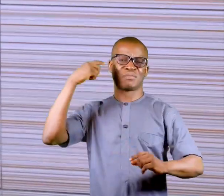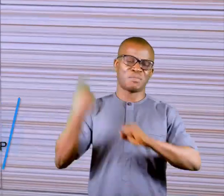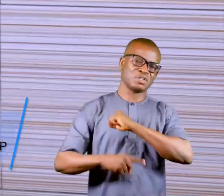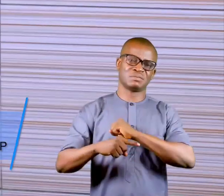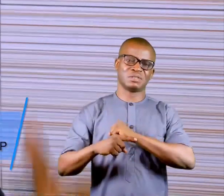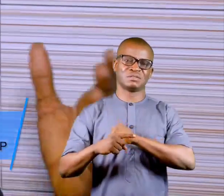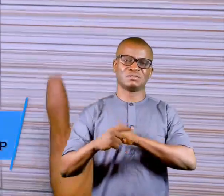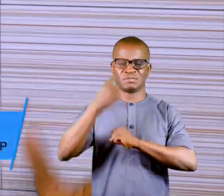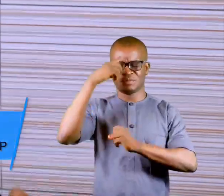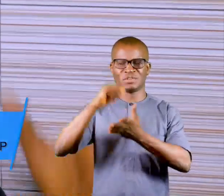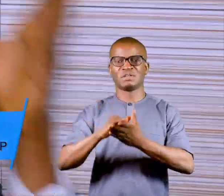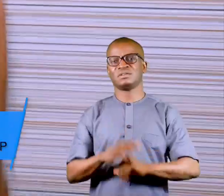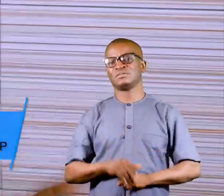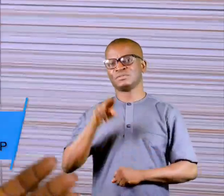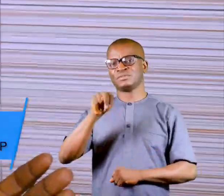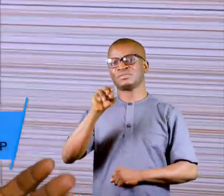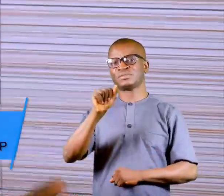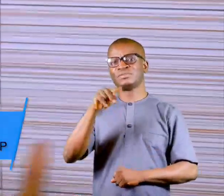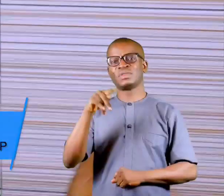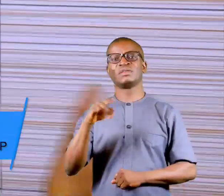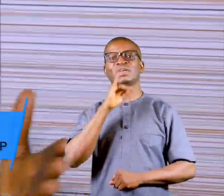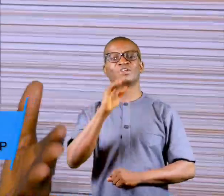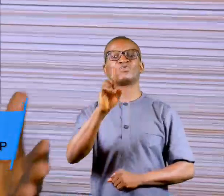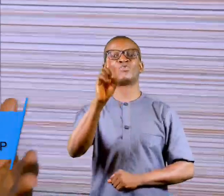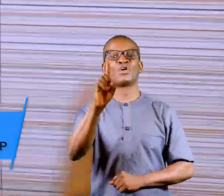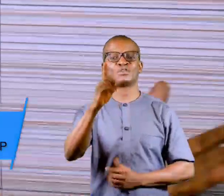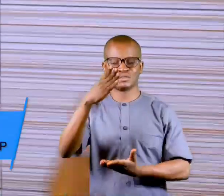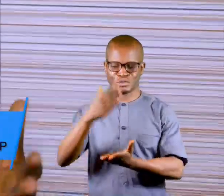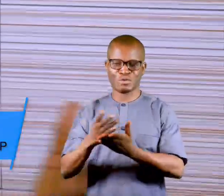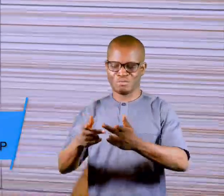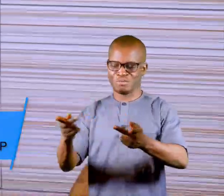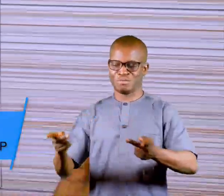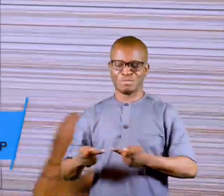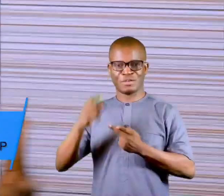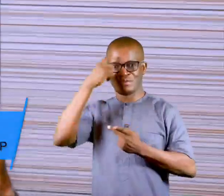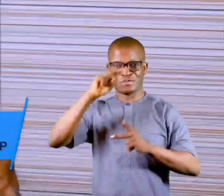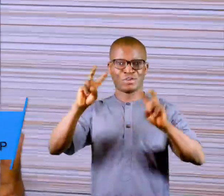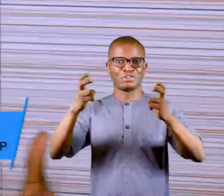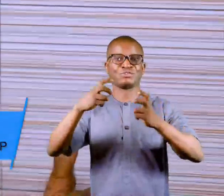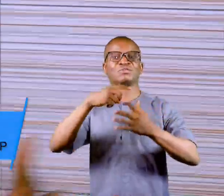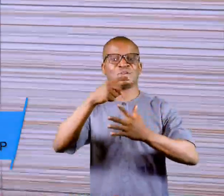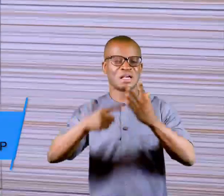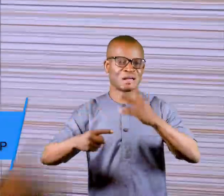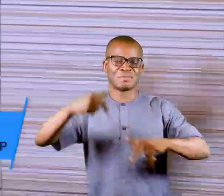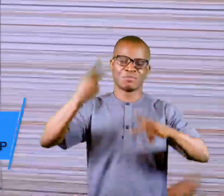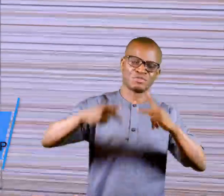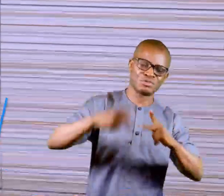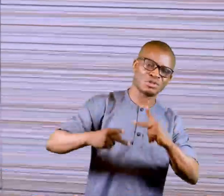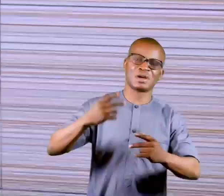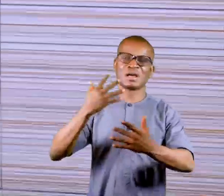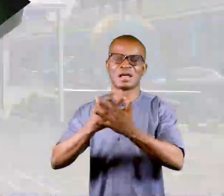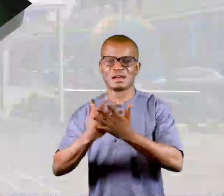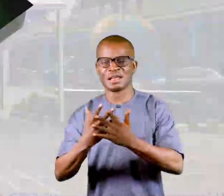lead agency. In fact, as a matter of fact, it's a one-stop shop for issues that borders on investigation, prosecution, arrest, and the